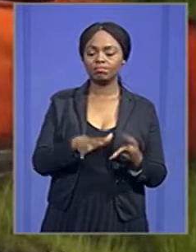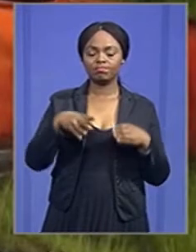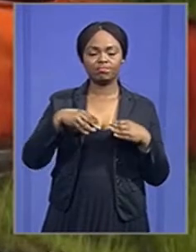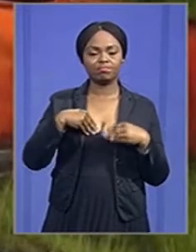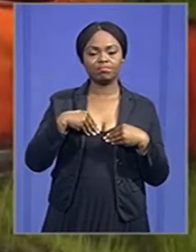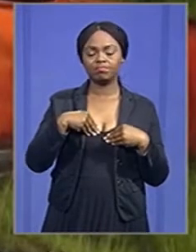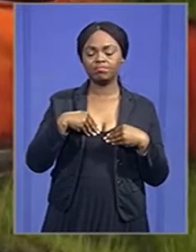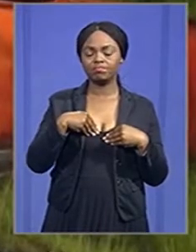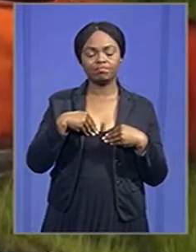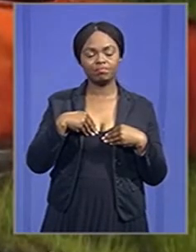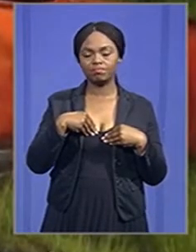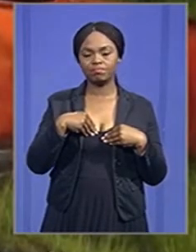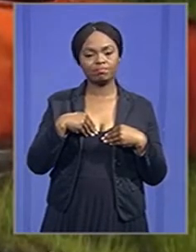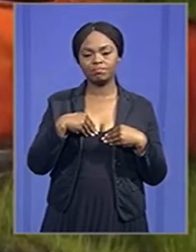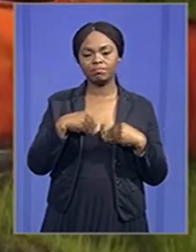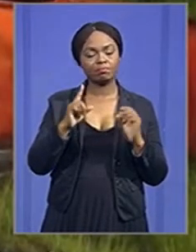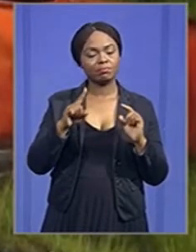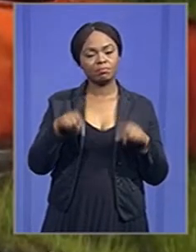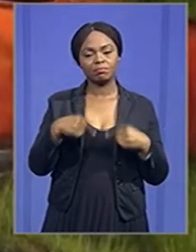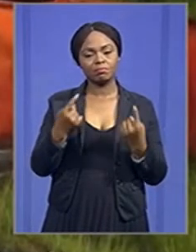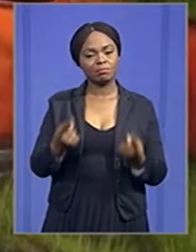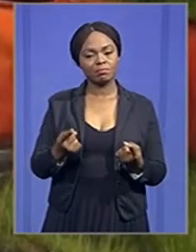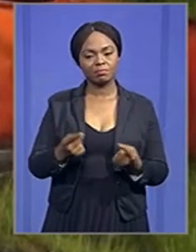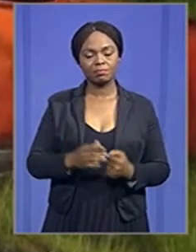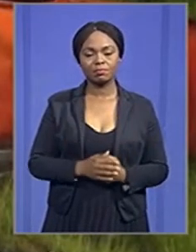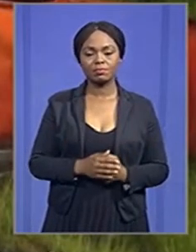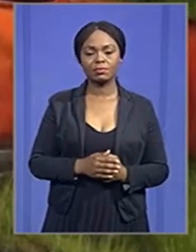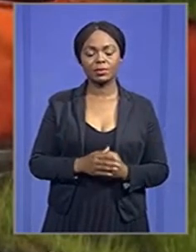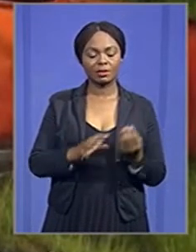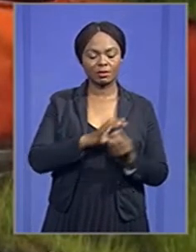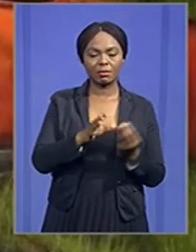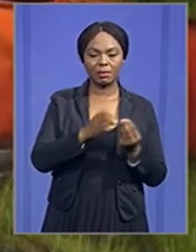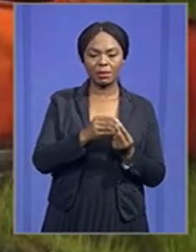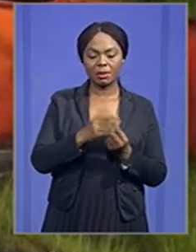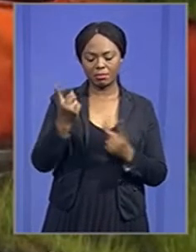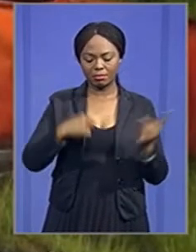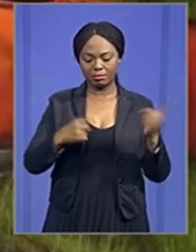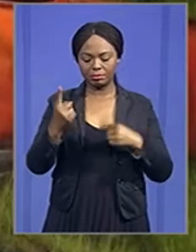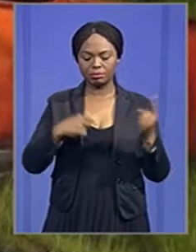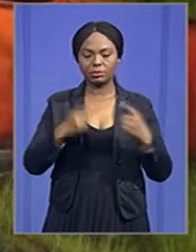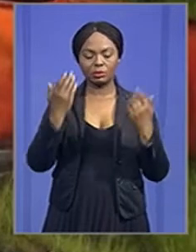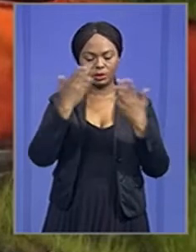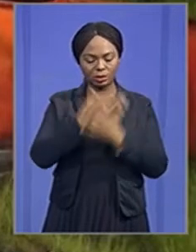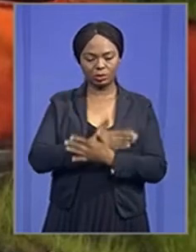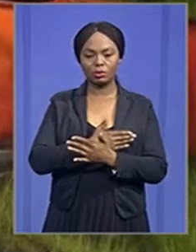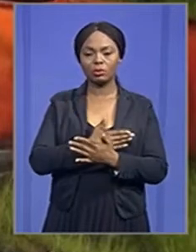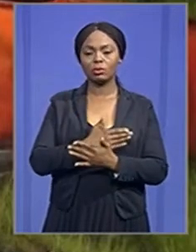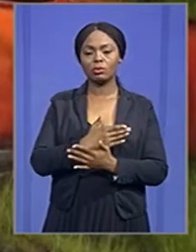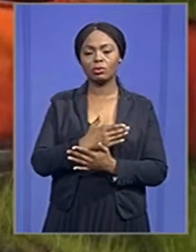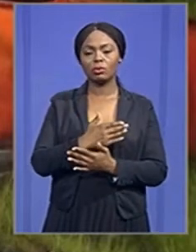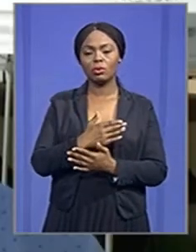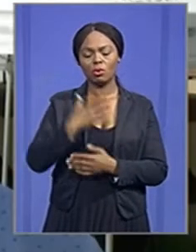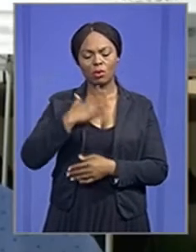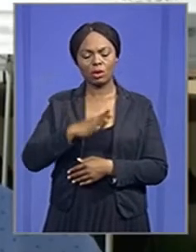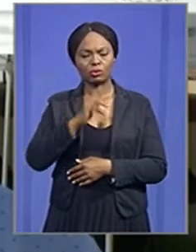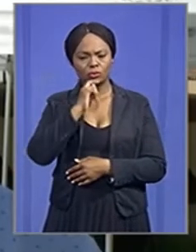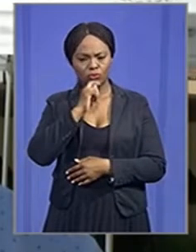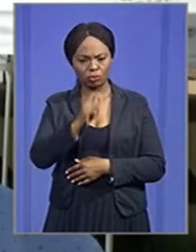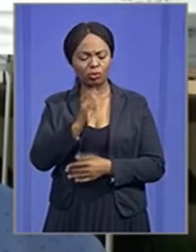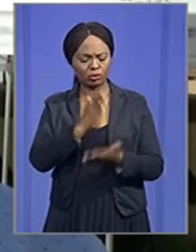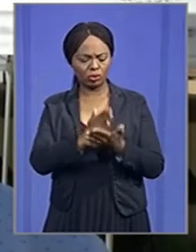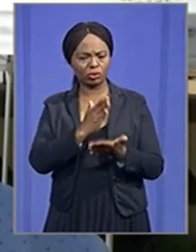members ba bangwe ba kile ba kgona go fitlha go seng be kgotsofatša le go confirma gore ka nnete go diregile. So